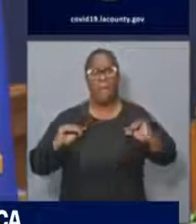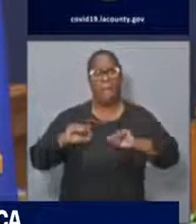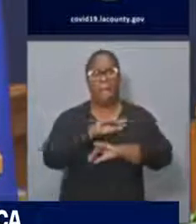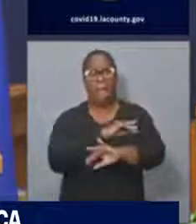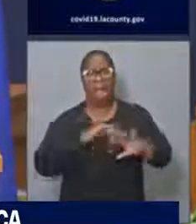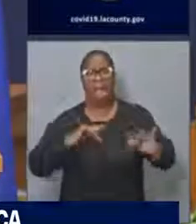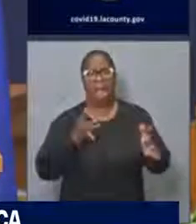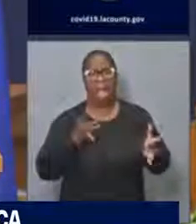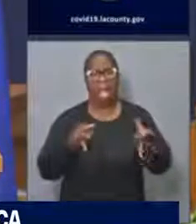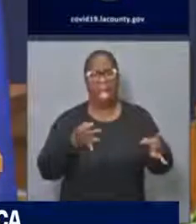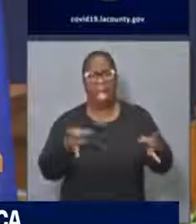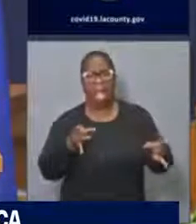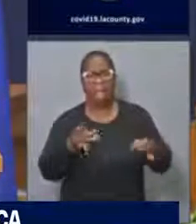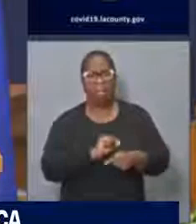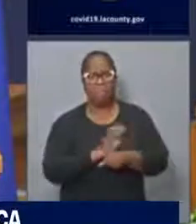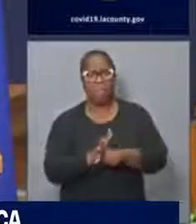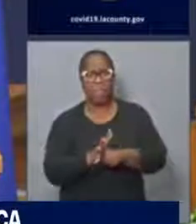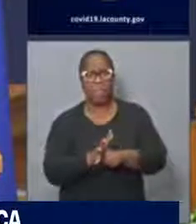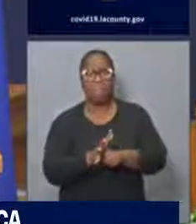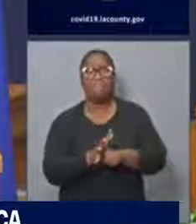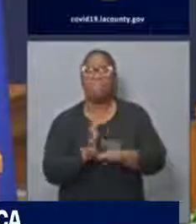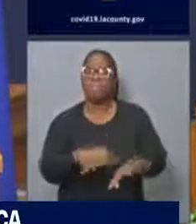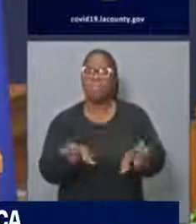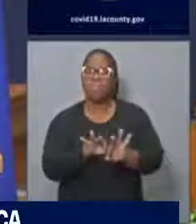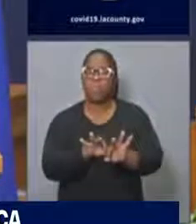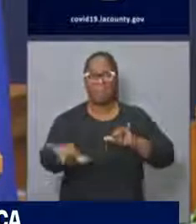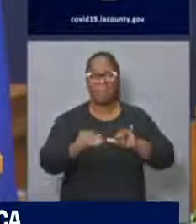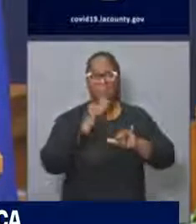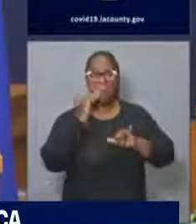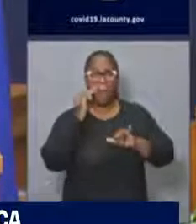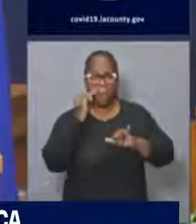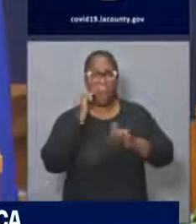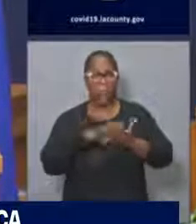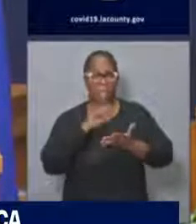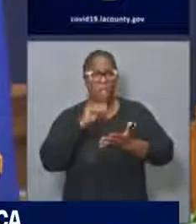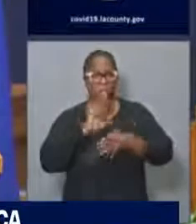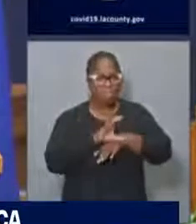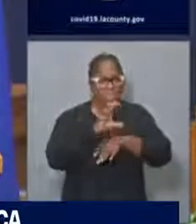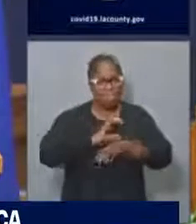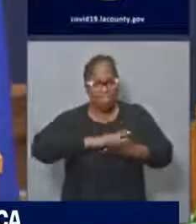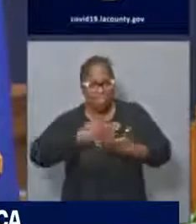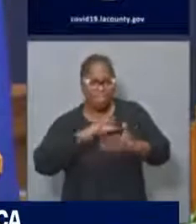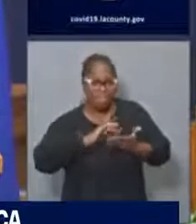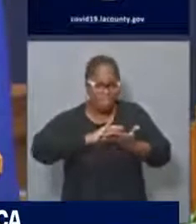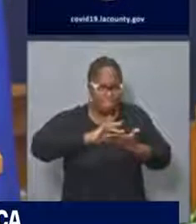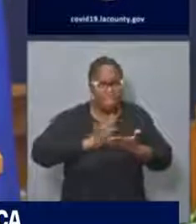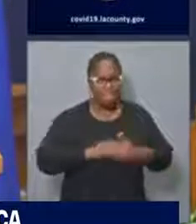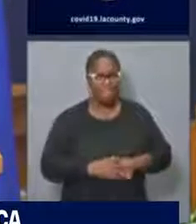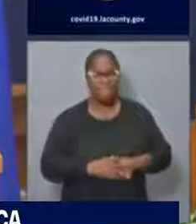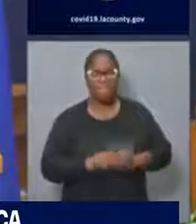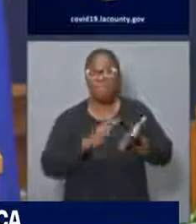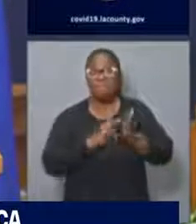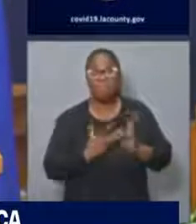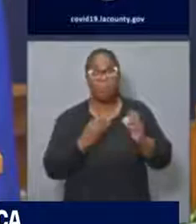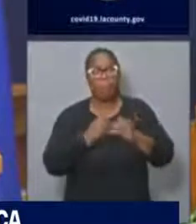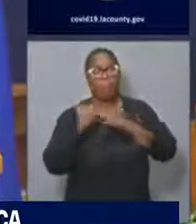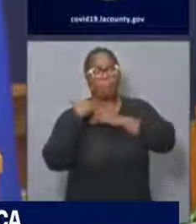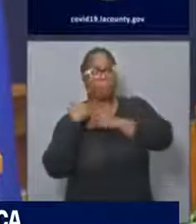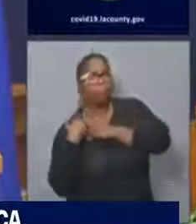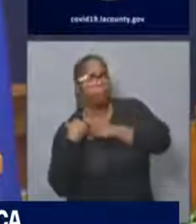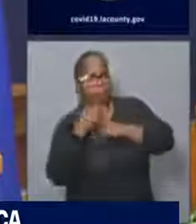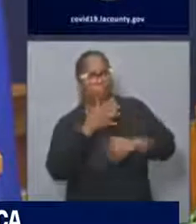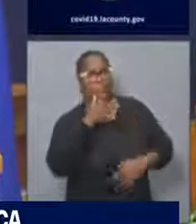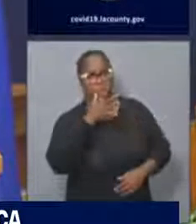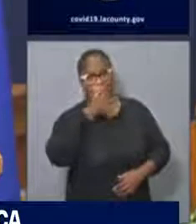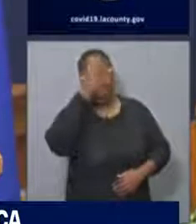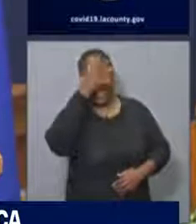with distance learning. This is going to place a huge responsibility on parents and will result in learning loss. It's a